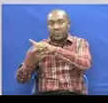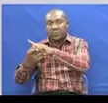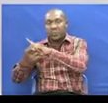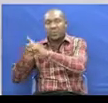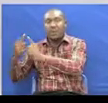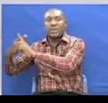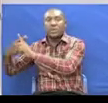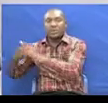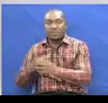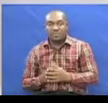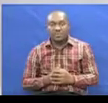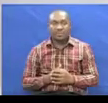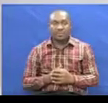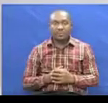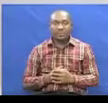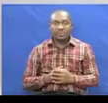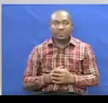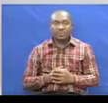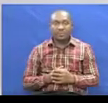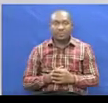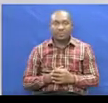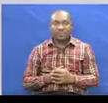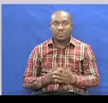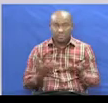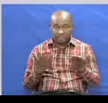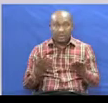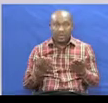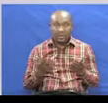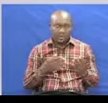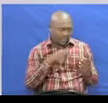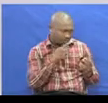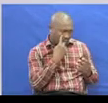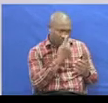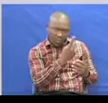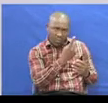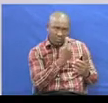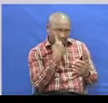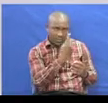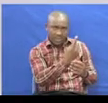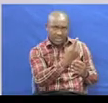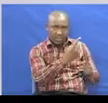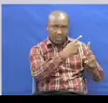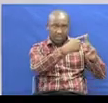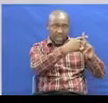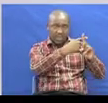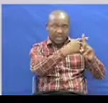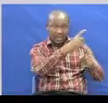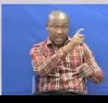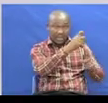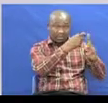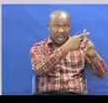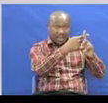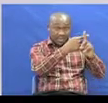it's going to be subtraction. What is the sign of this numeral, class? I think is